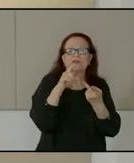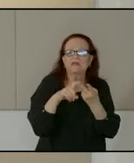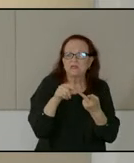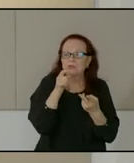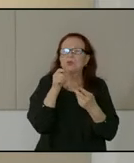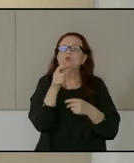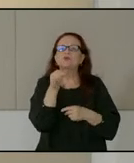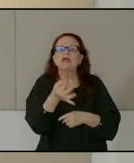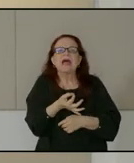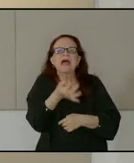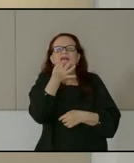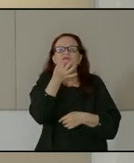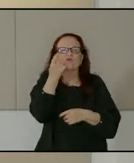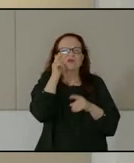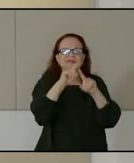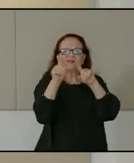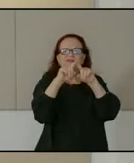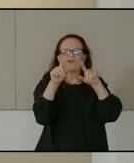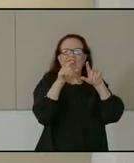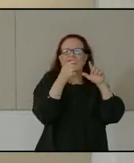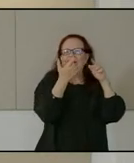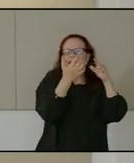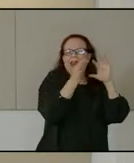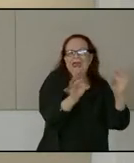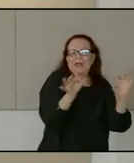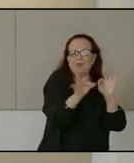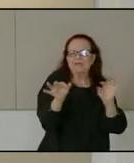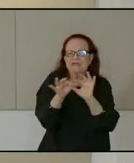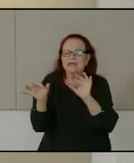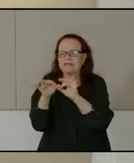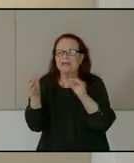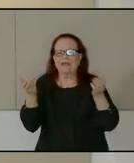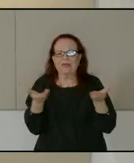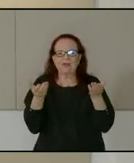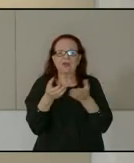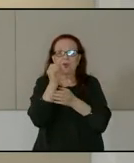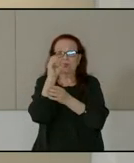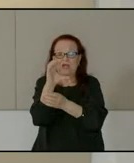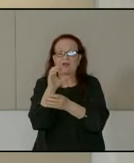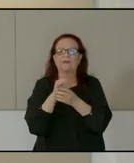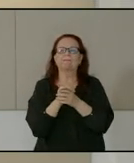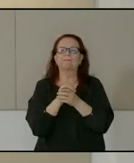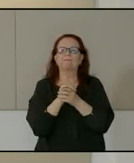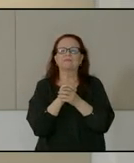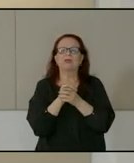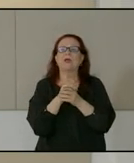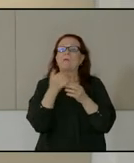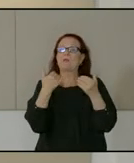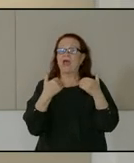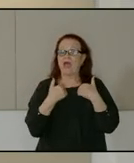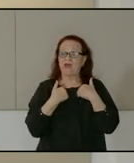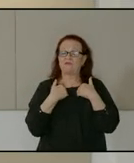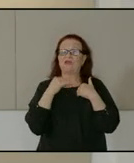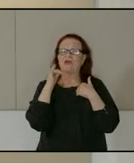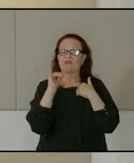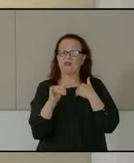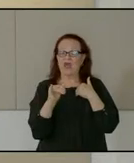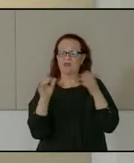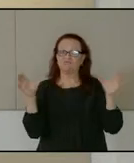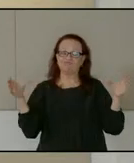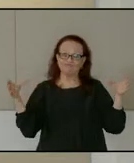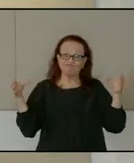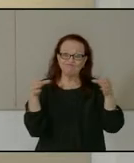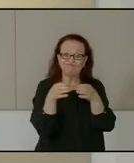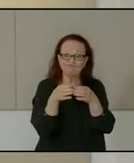That resource already exists within the community here in Orange County. And so by having that streamlined approach, by having